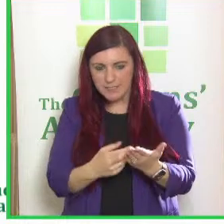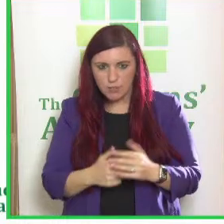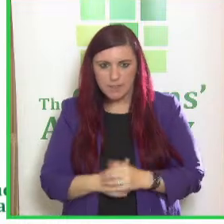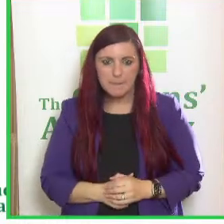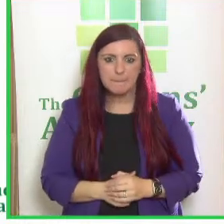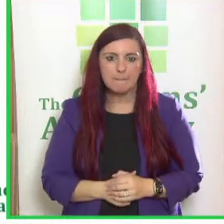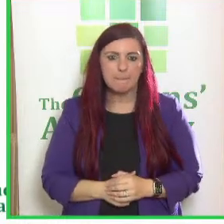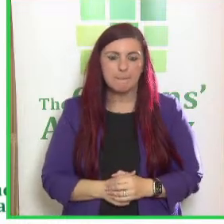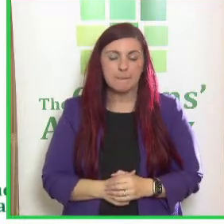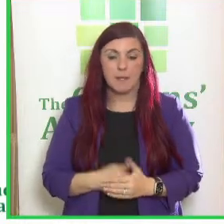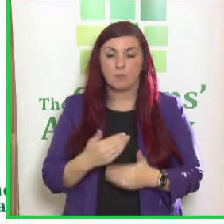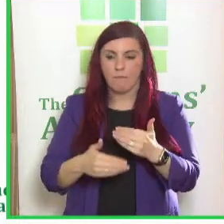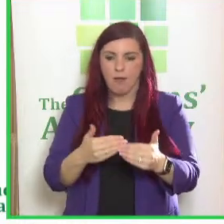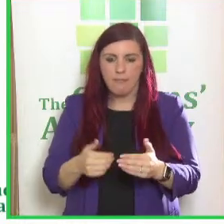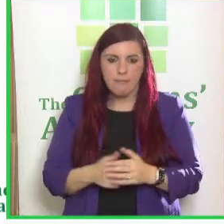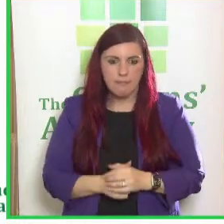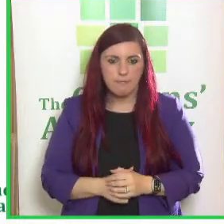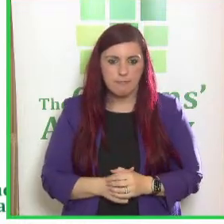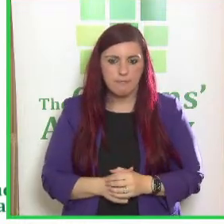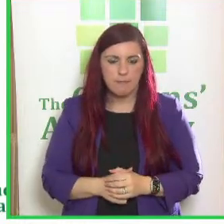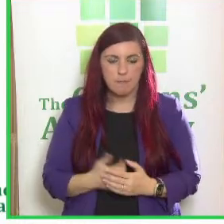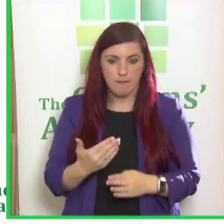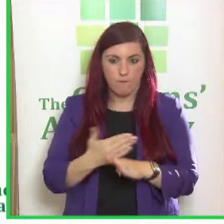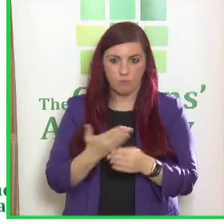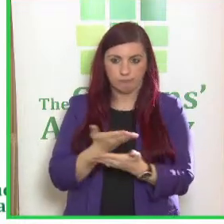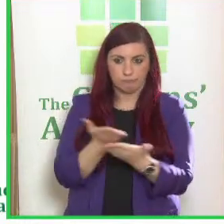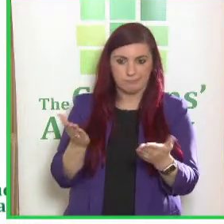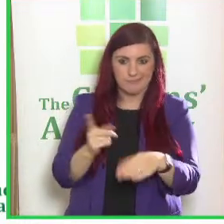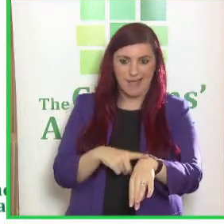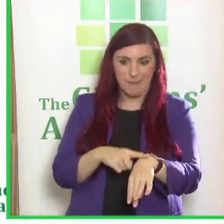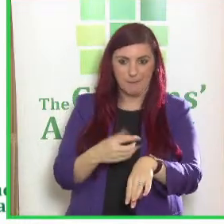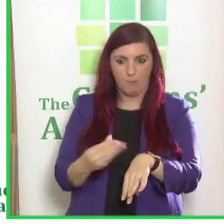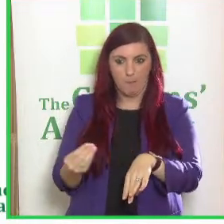moving quickly on before the chairperson calls time.